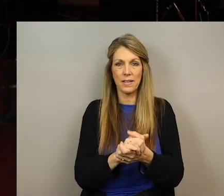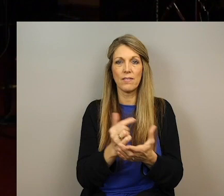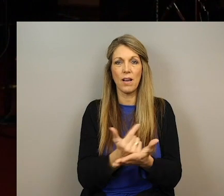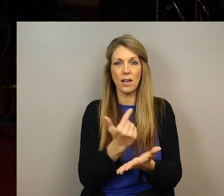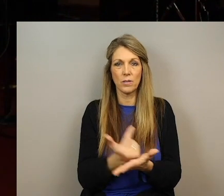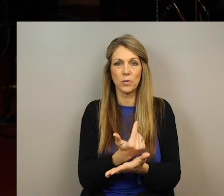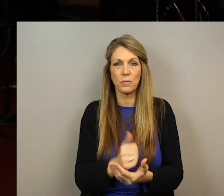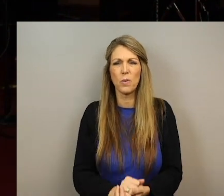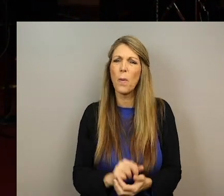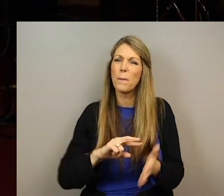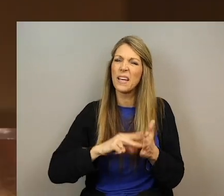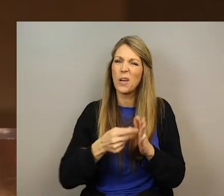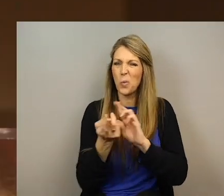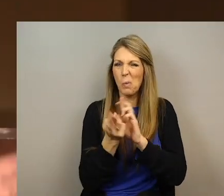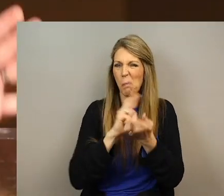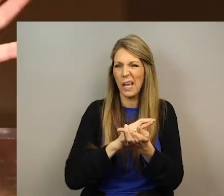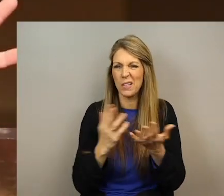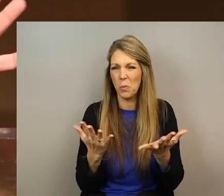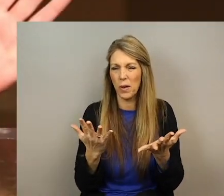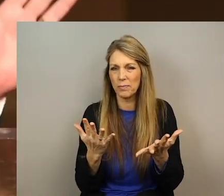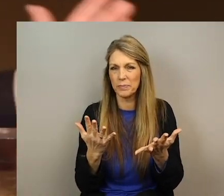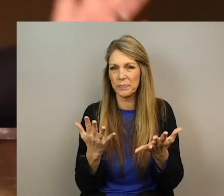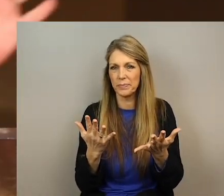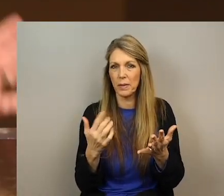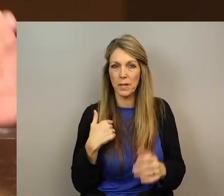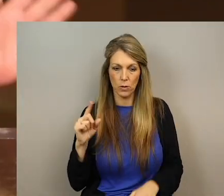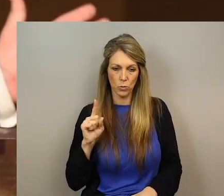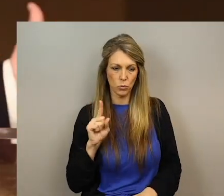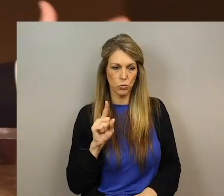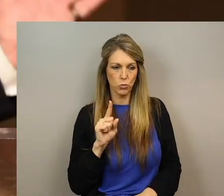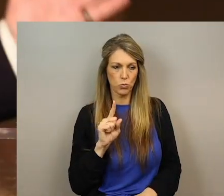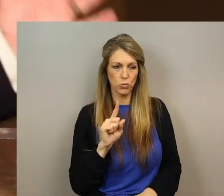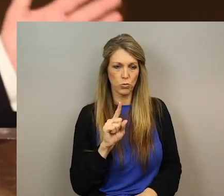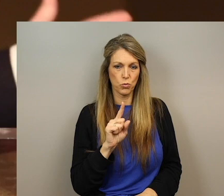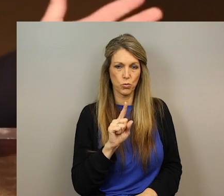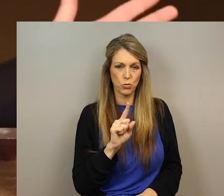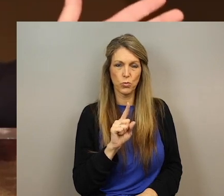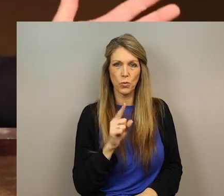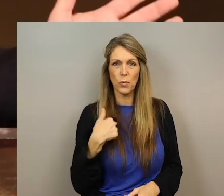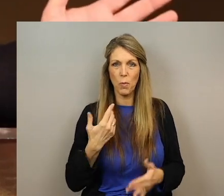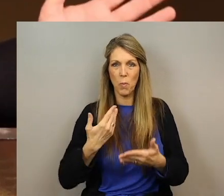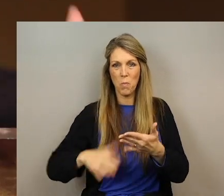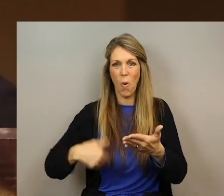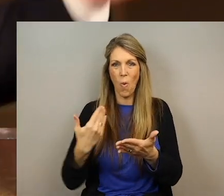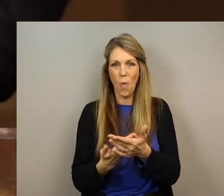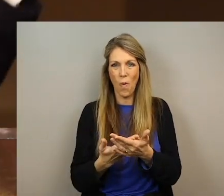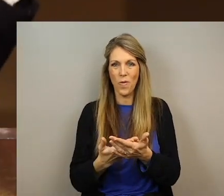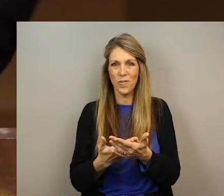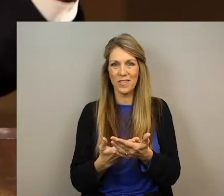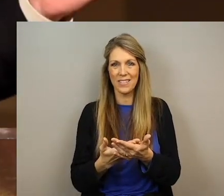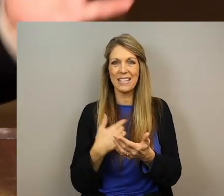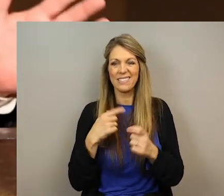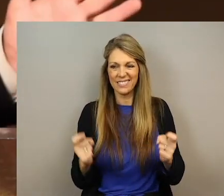gospel." Now, what does the word repent mean? The word repent means I'm going in one direction, and this is how all of us are born. The scripture says we're all